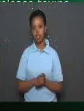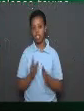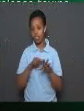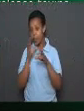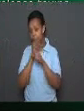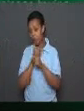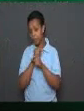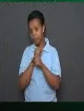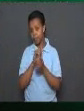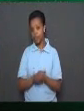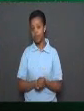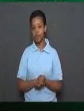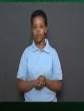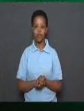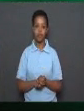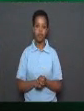Time's up.